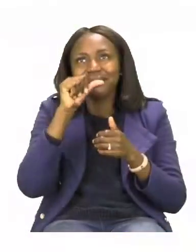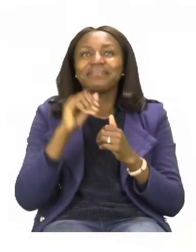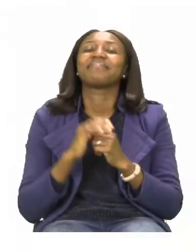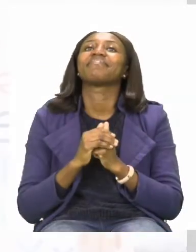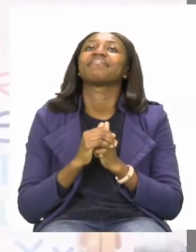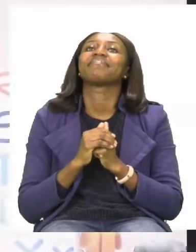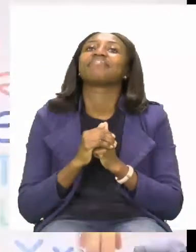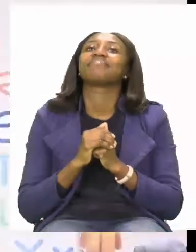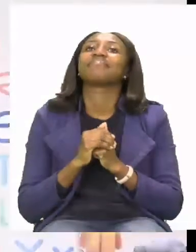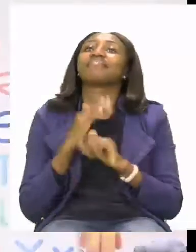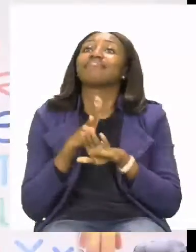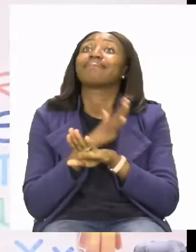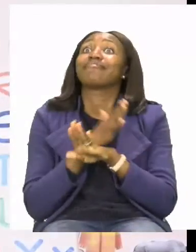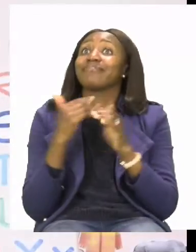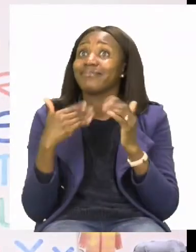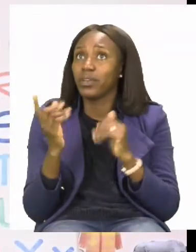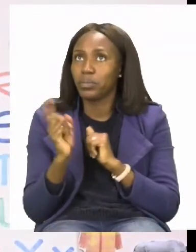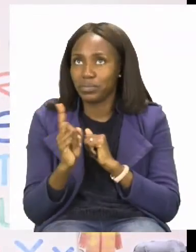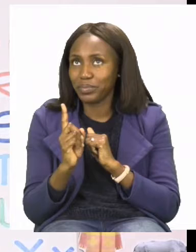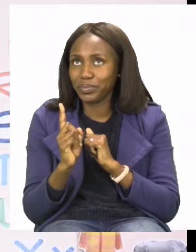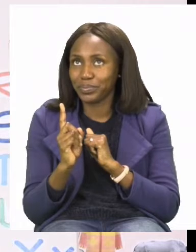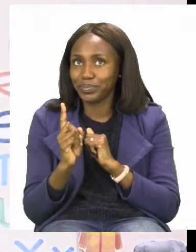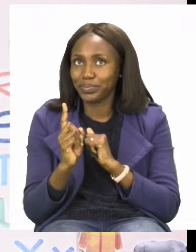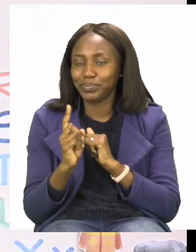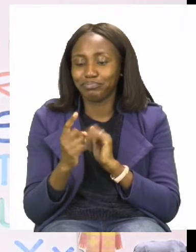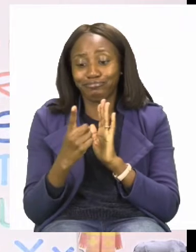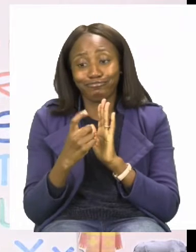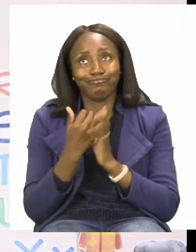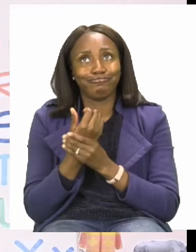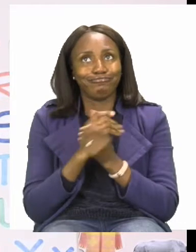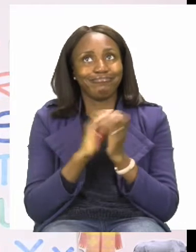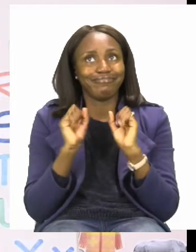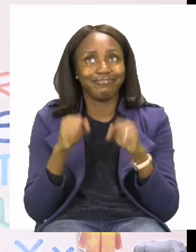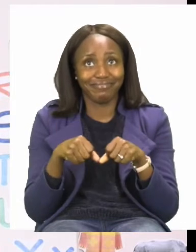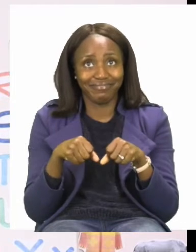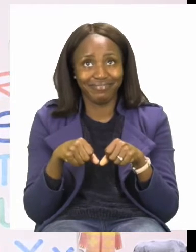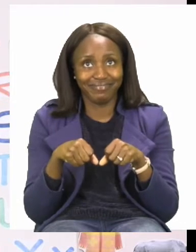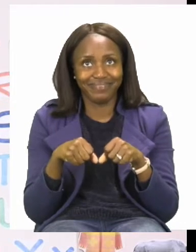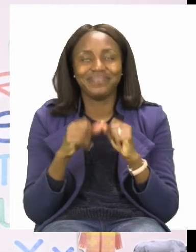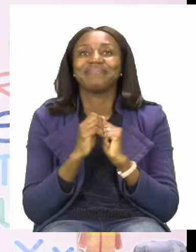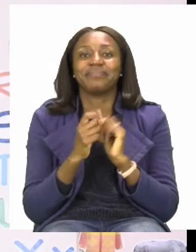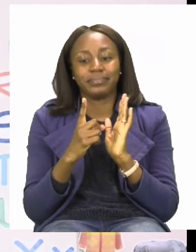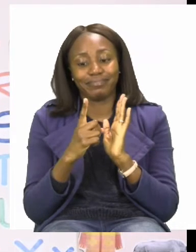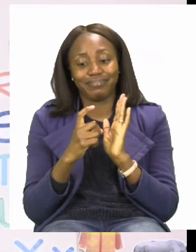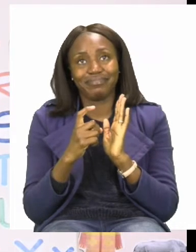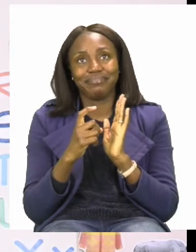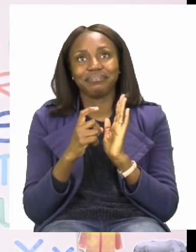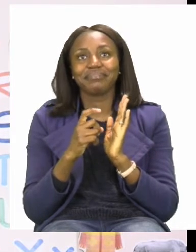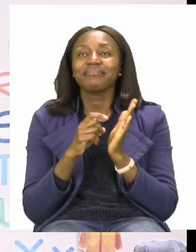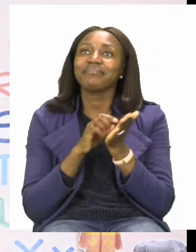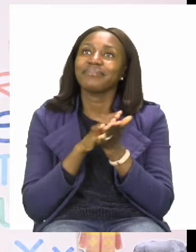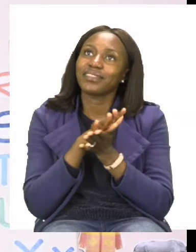properties. And before we get into any lessons, grade 2s, we know that we need to sanitize. So let's take